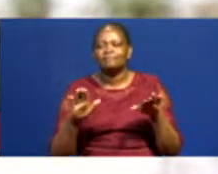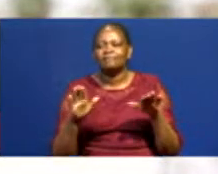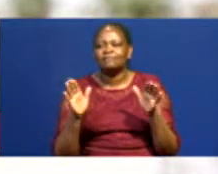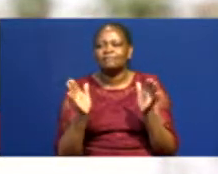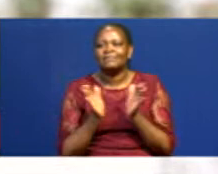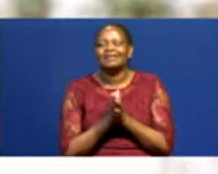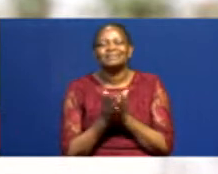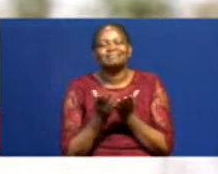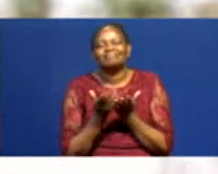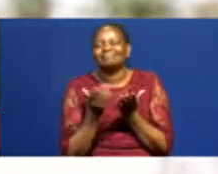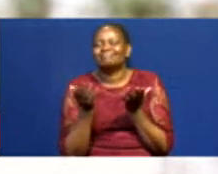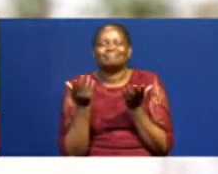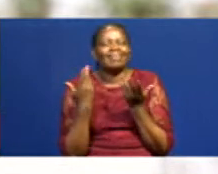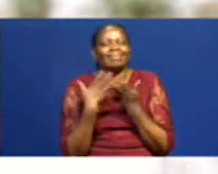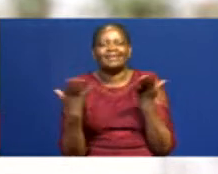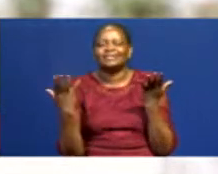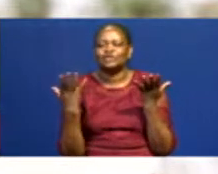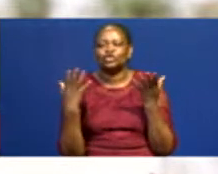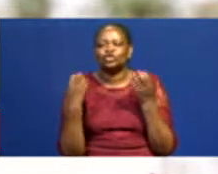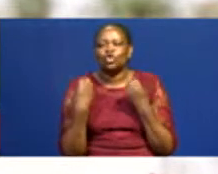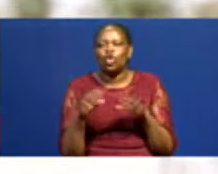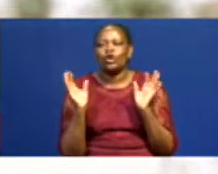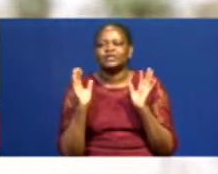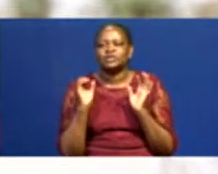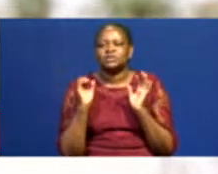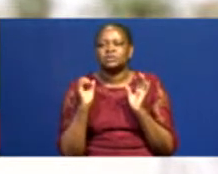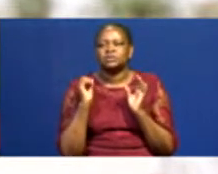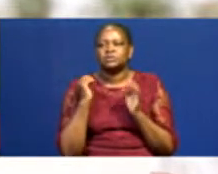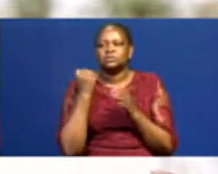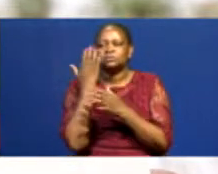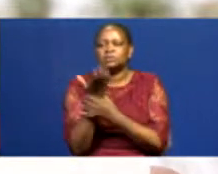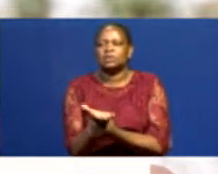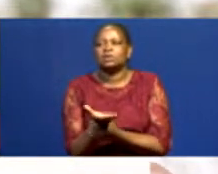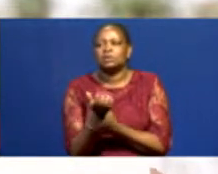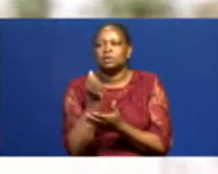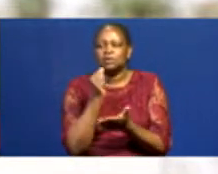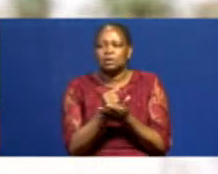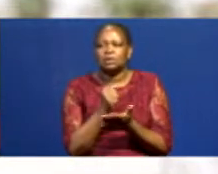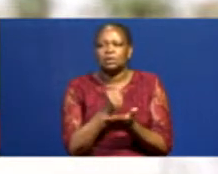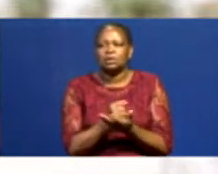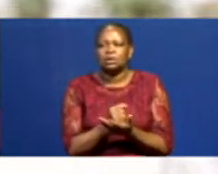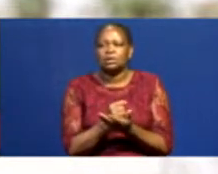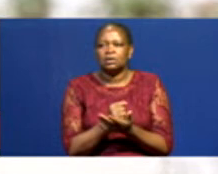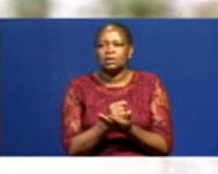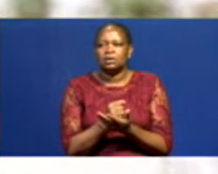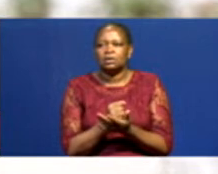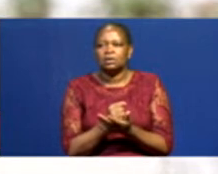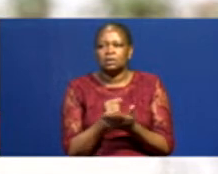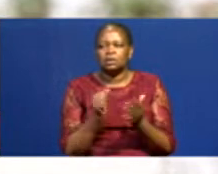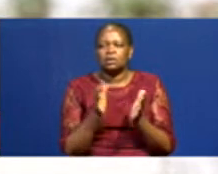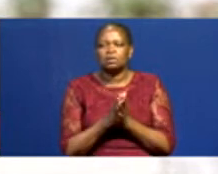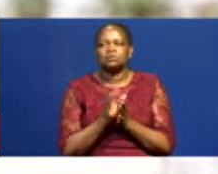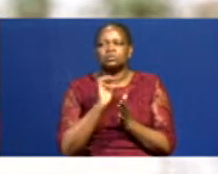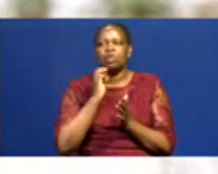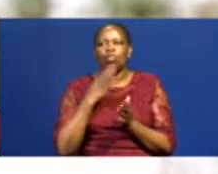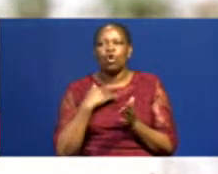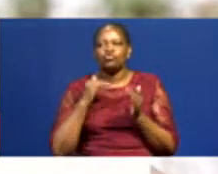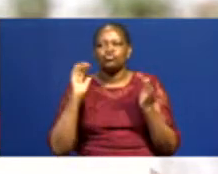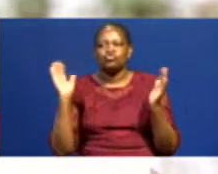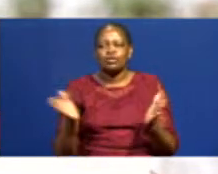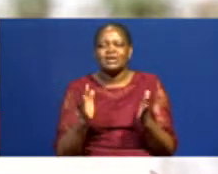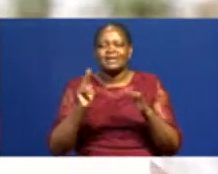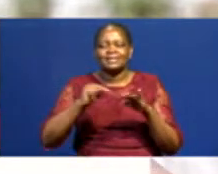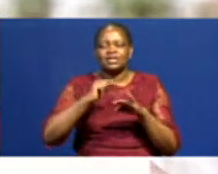food is all gone, and they're appealing to our offices. And I would urge the national